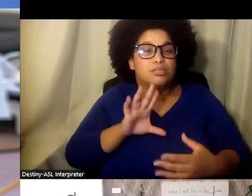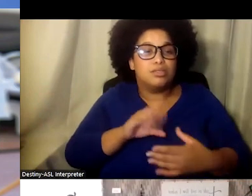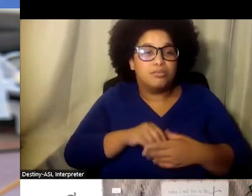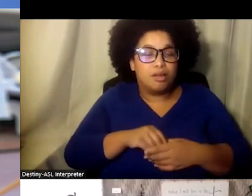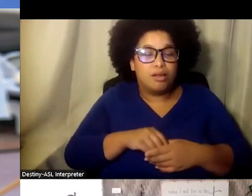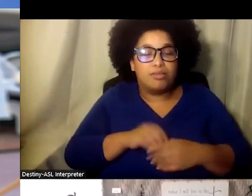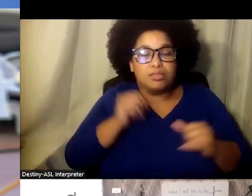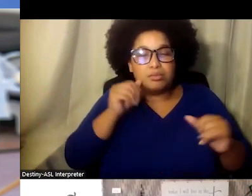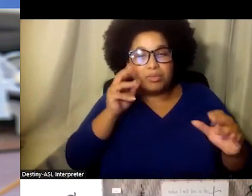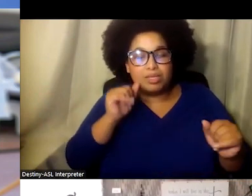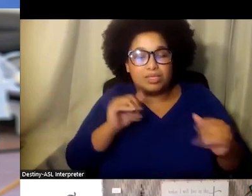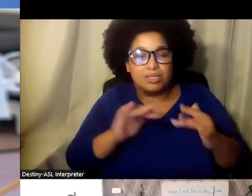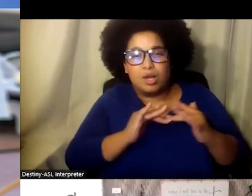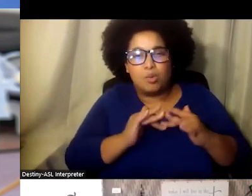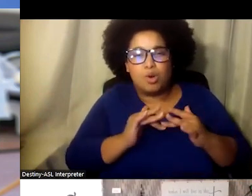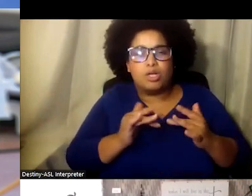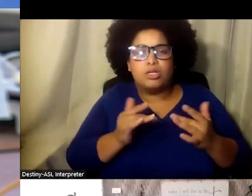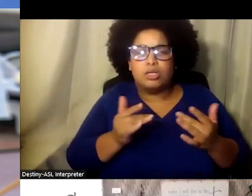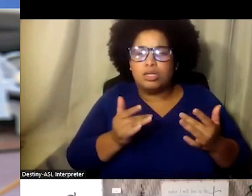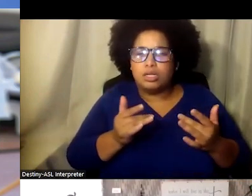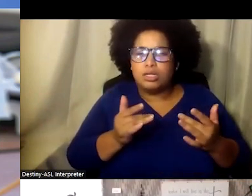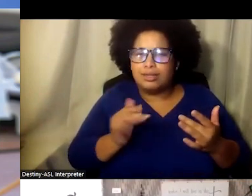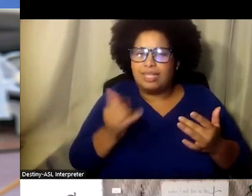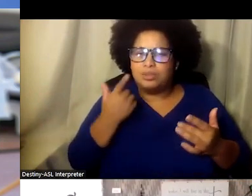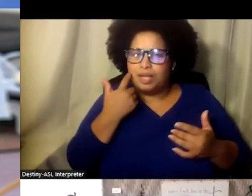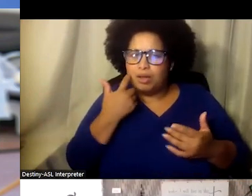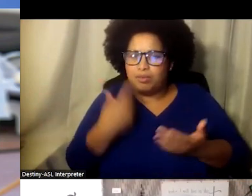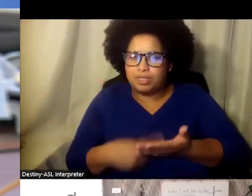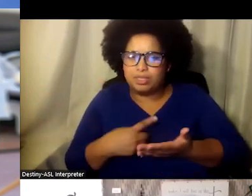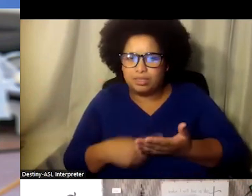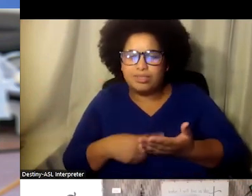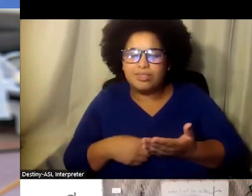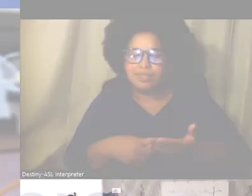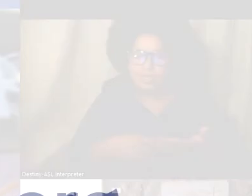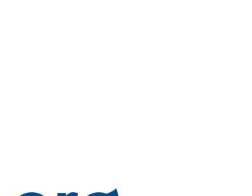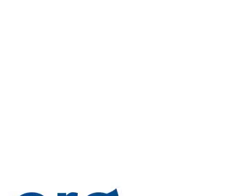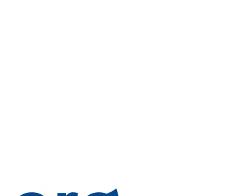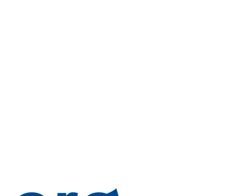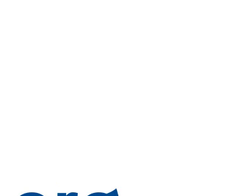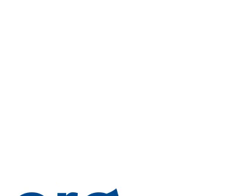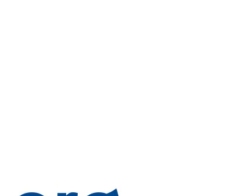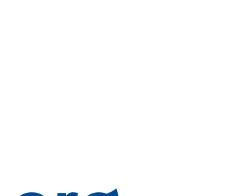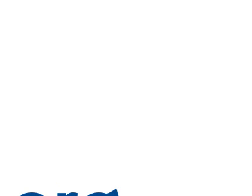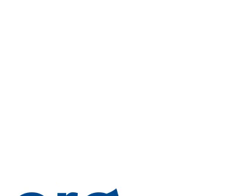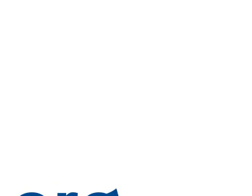have been outlined today, I hope you will find the joy we have in working in this space.